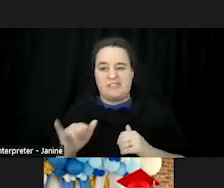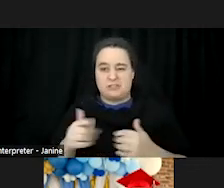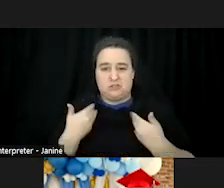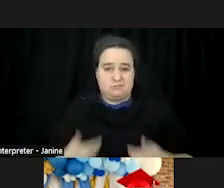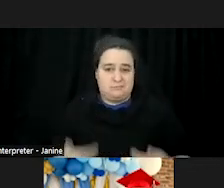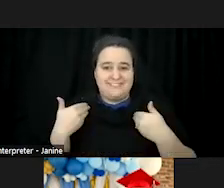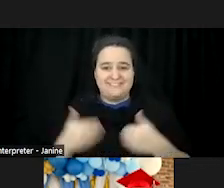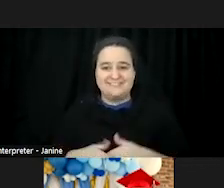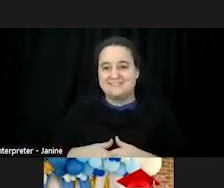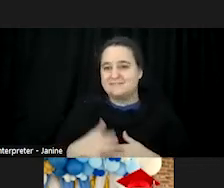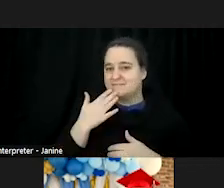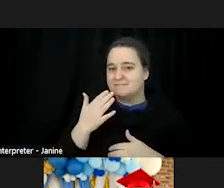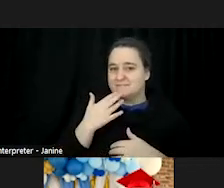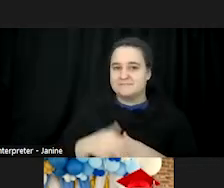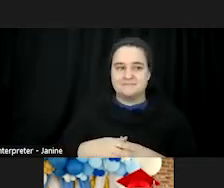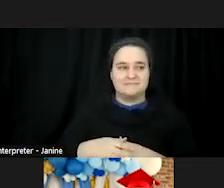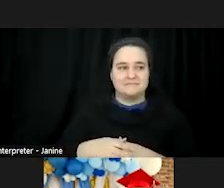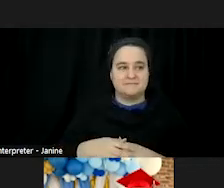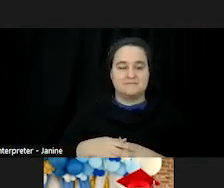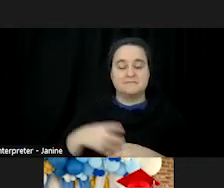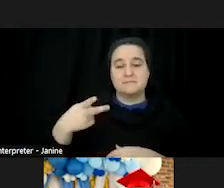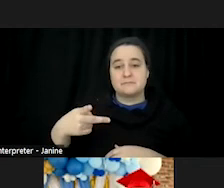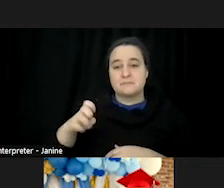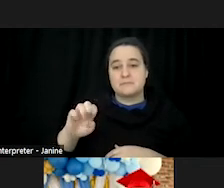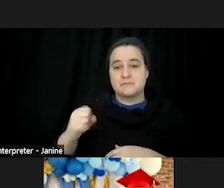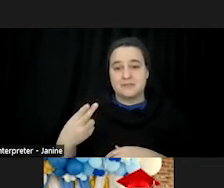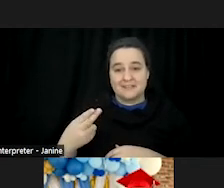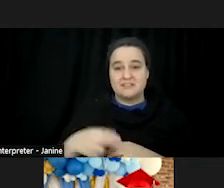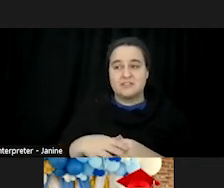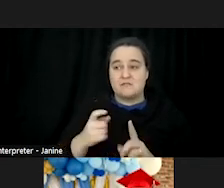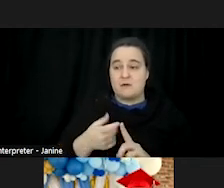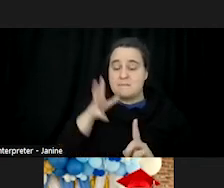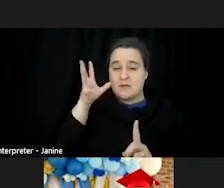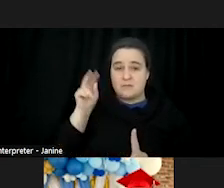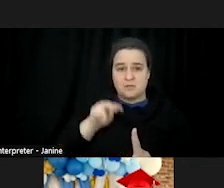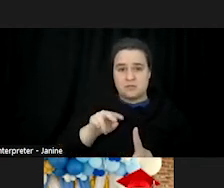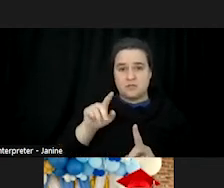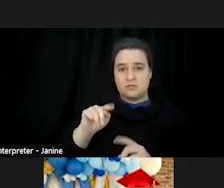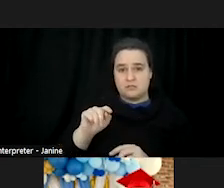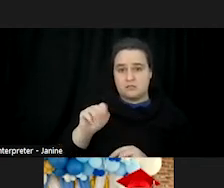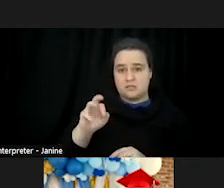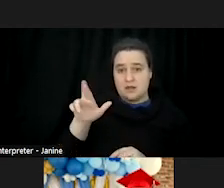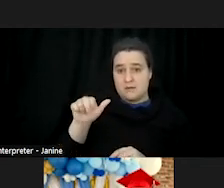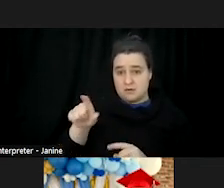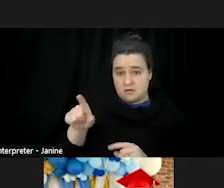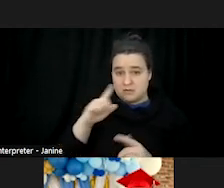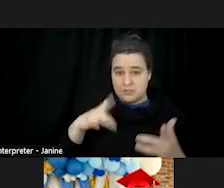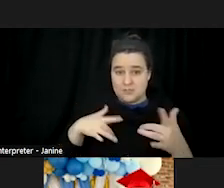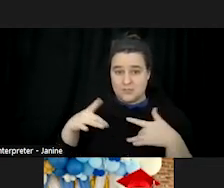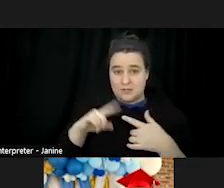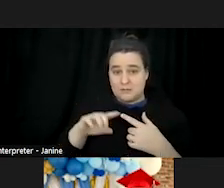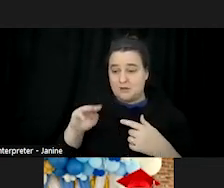Yeah, I guess you. Coming from a parent perspective, Tamara, were you concerned about